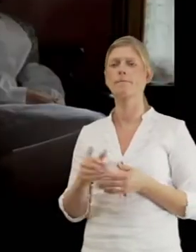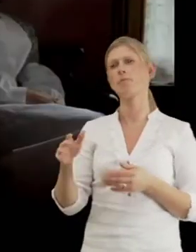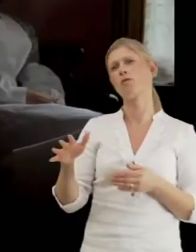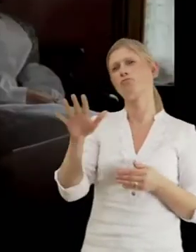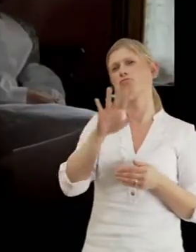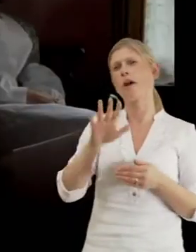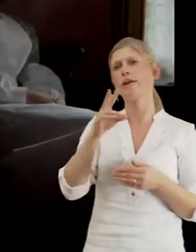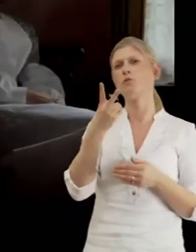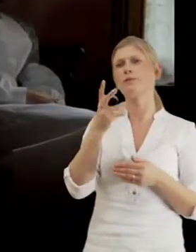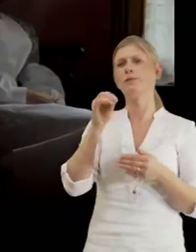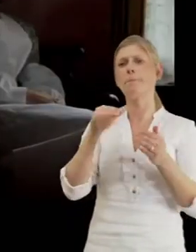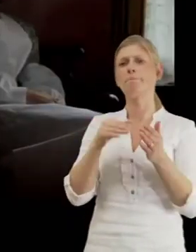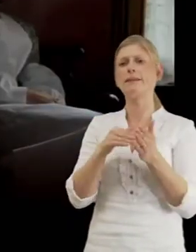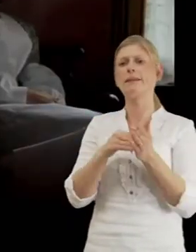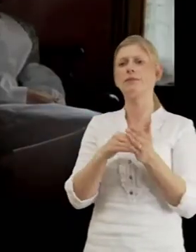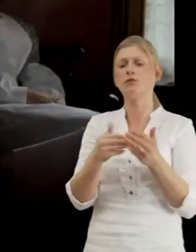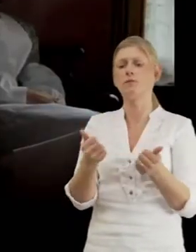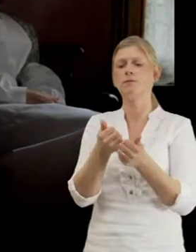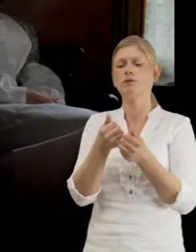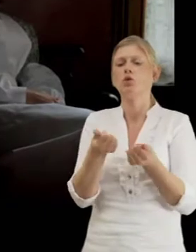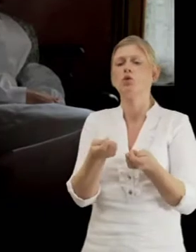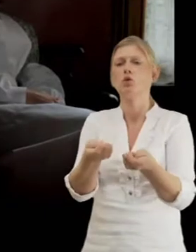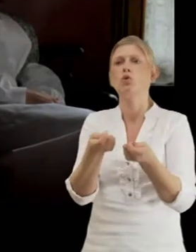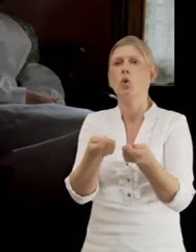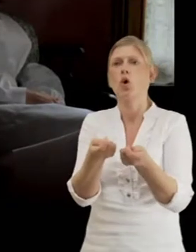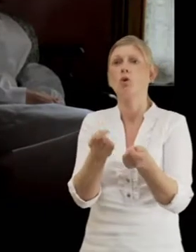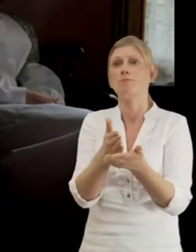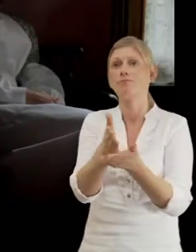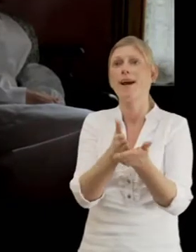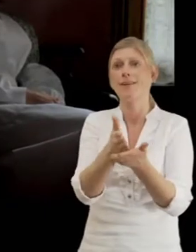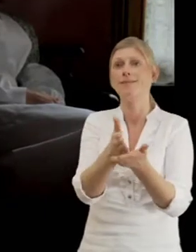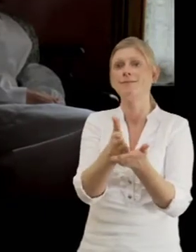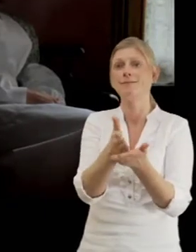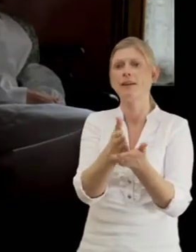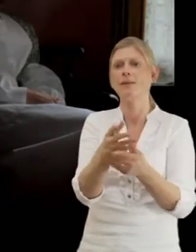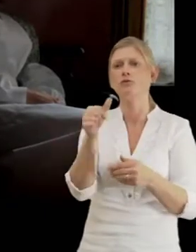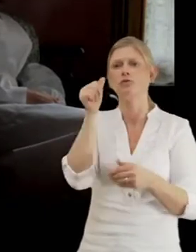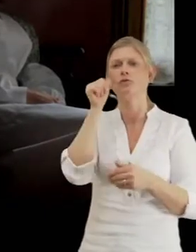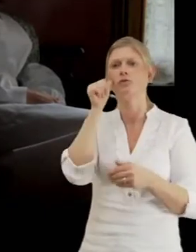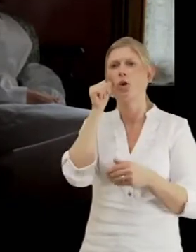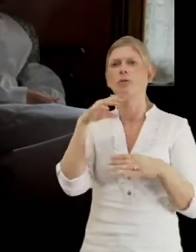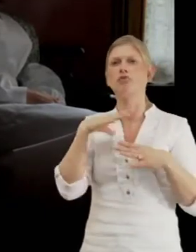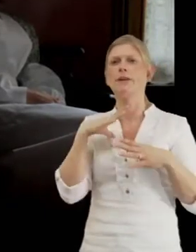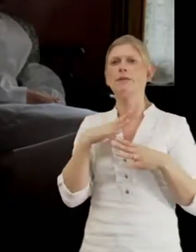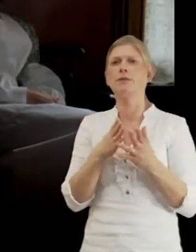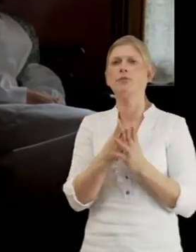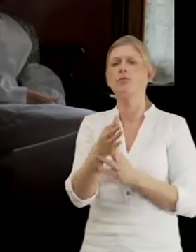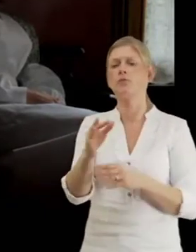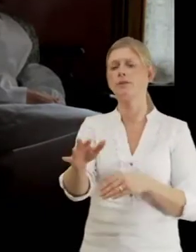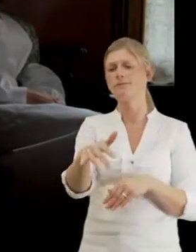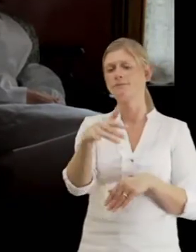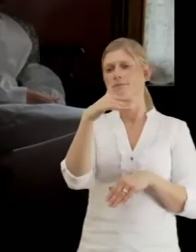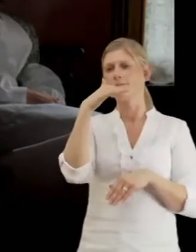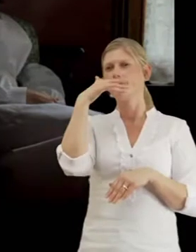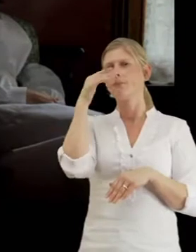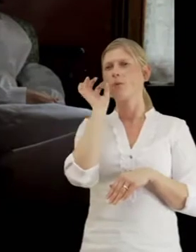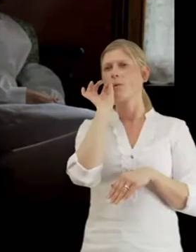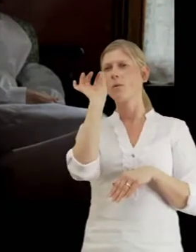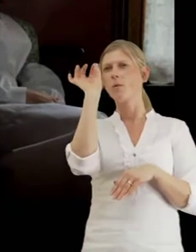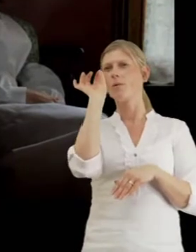It takes around 20 minutes to bake a loaf of bread, and you can usually tell it is cooked by the smell rising from